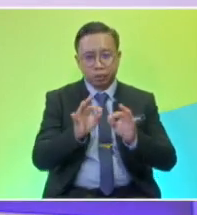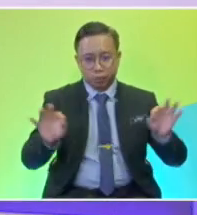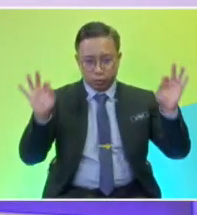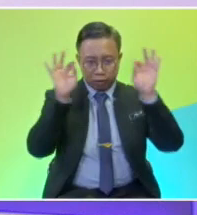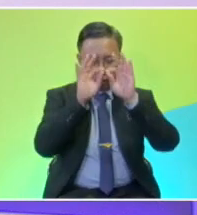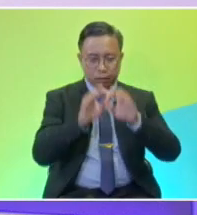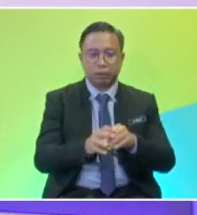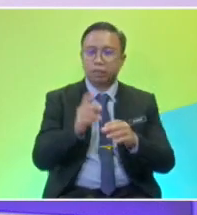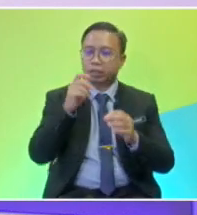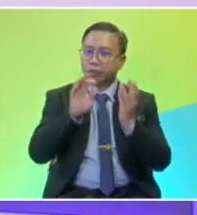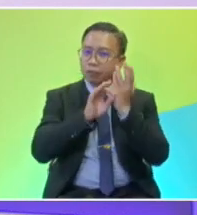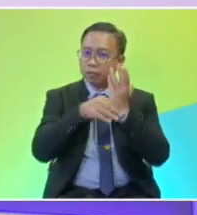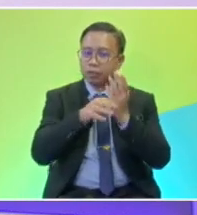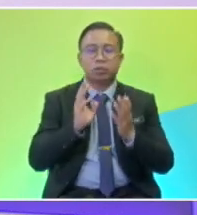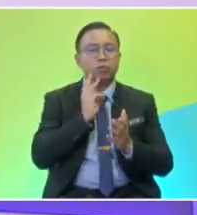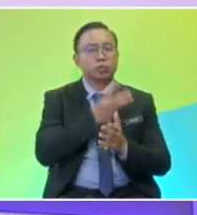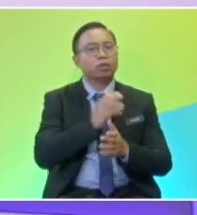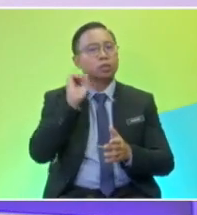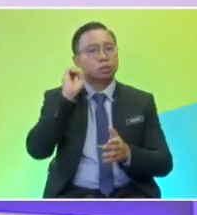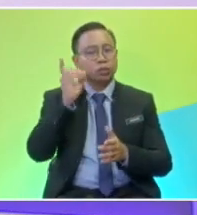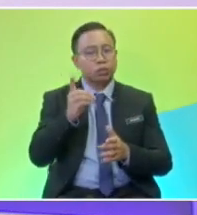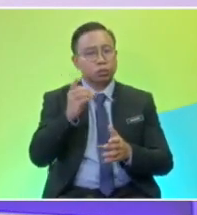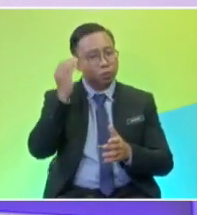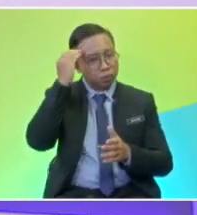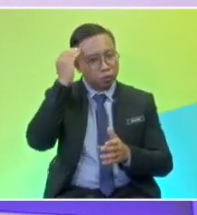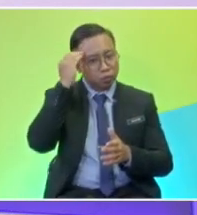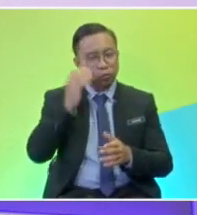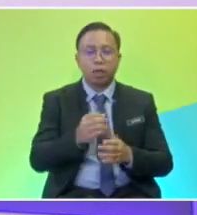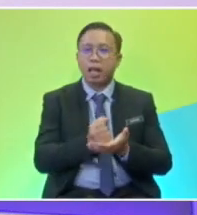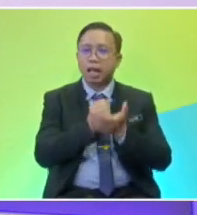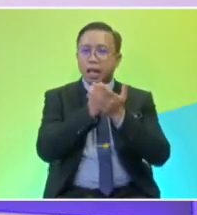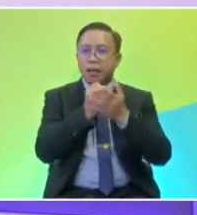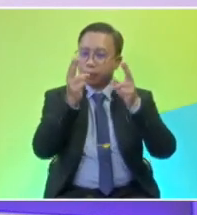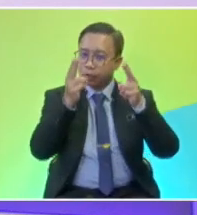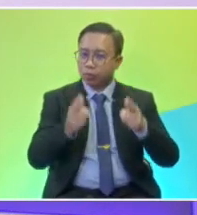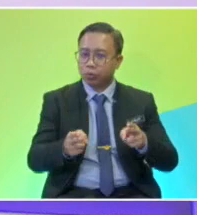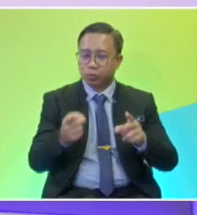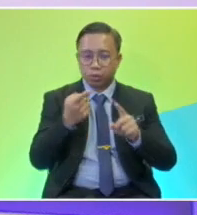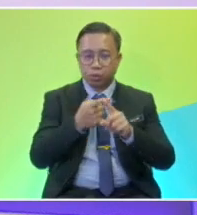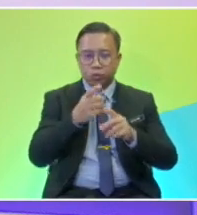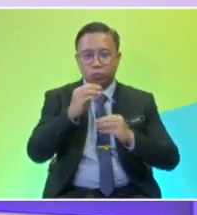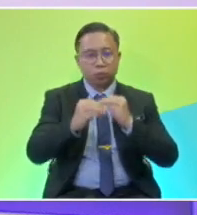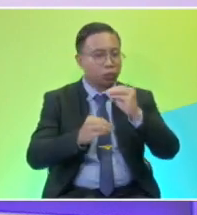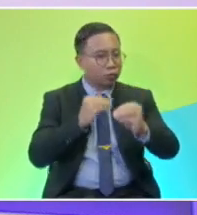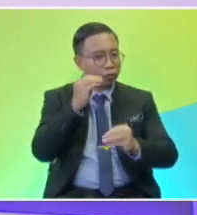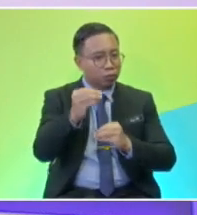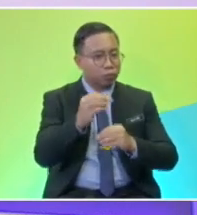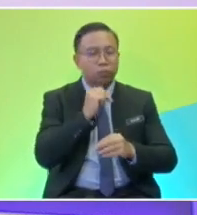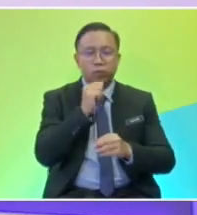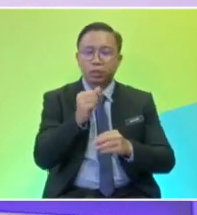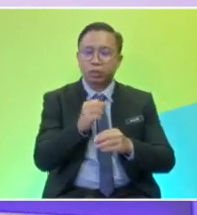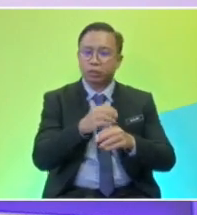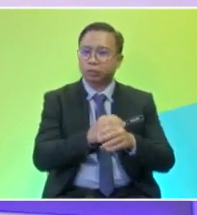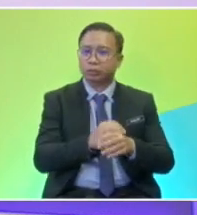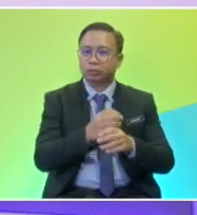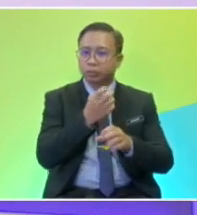is the functions mm-hmm. that we should know. The joints really help human to move. Okay, not only bones. Mm-hmm. It